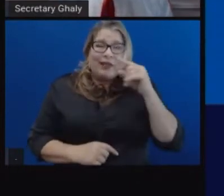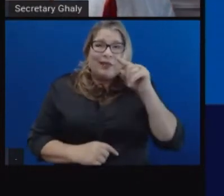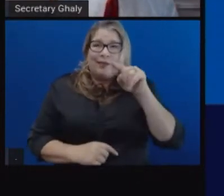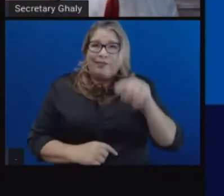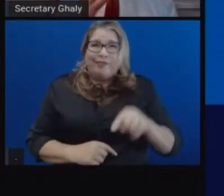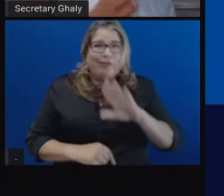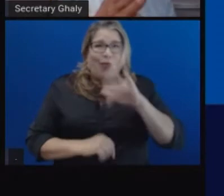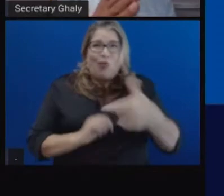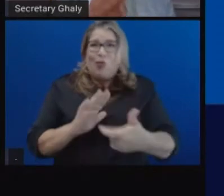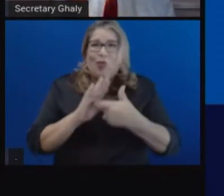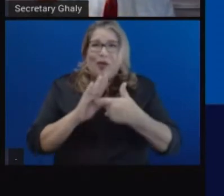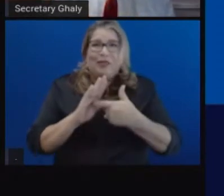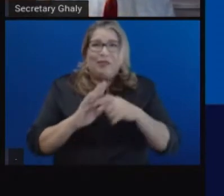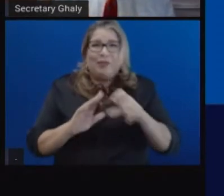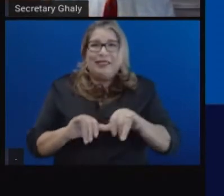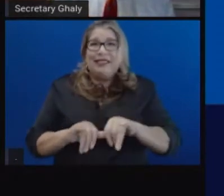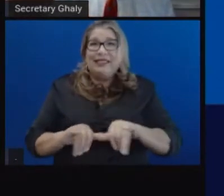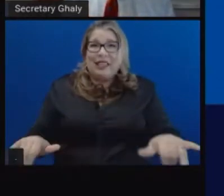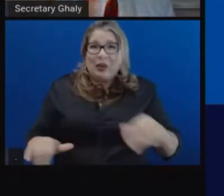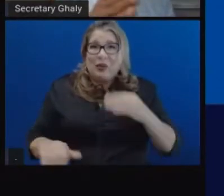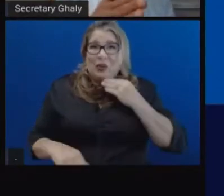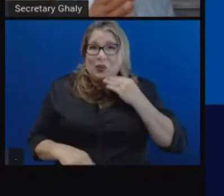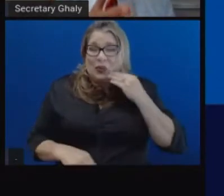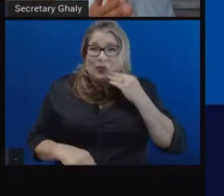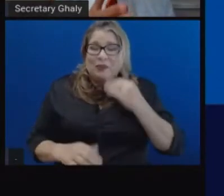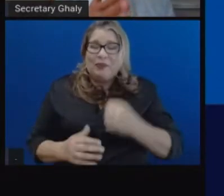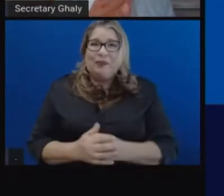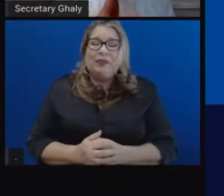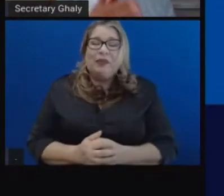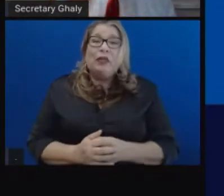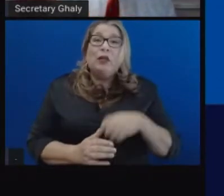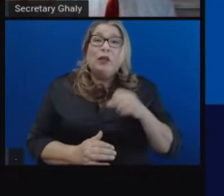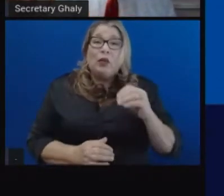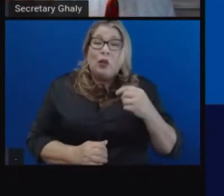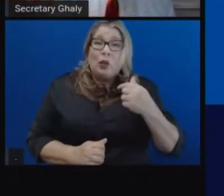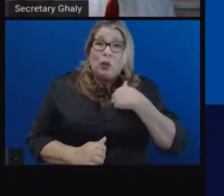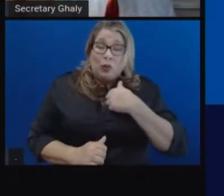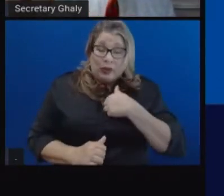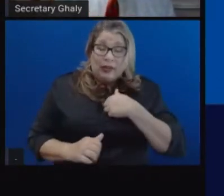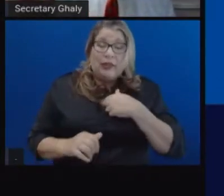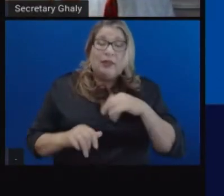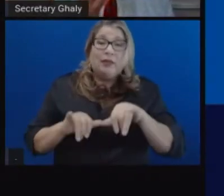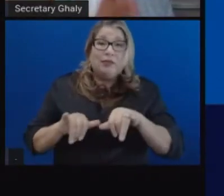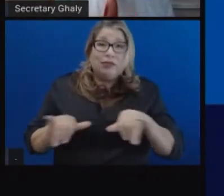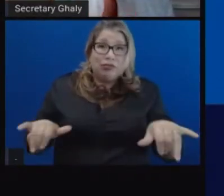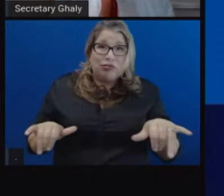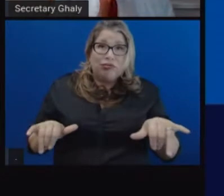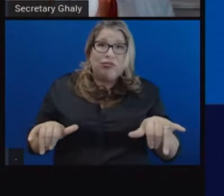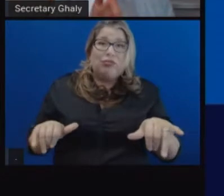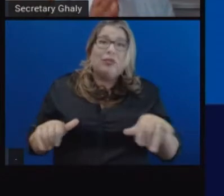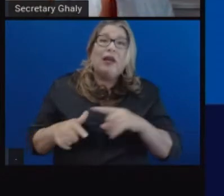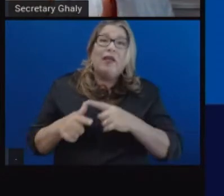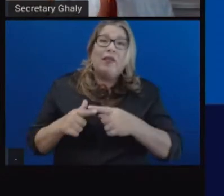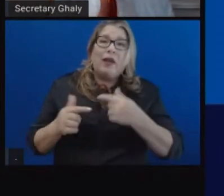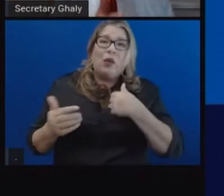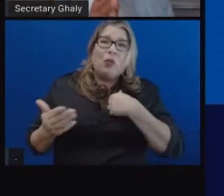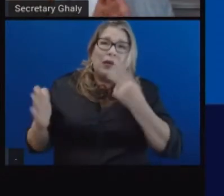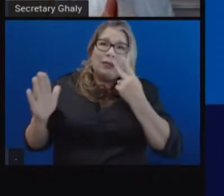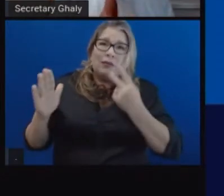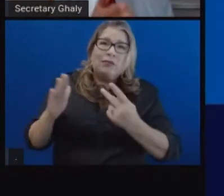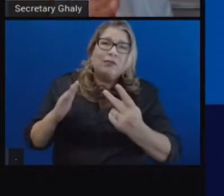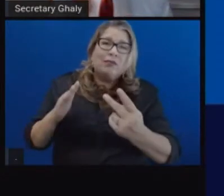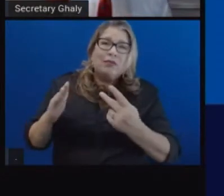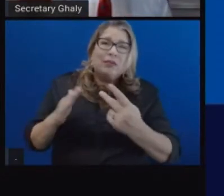projections to see where your ICU capacity in one of those regions 4 weeks out. So not today, running